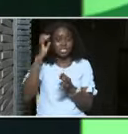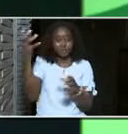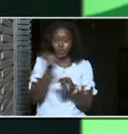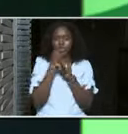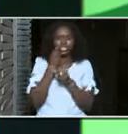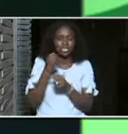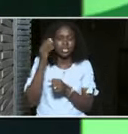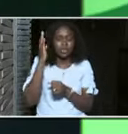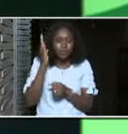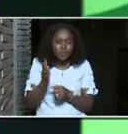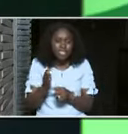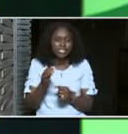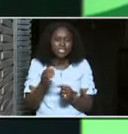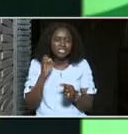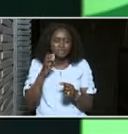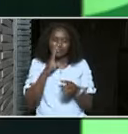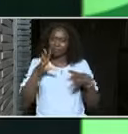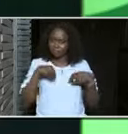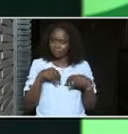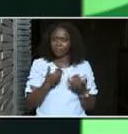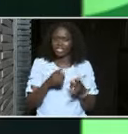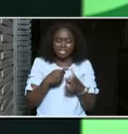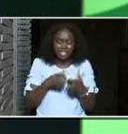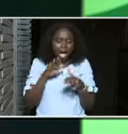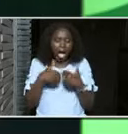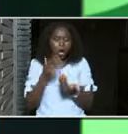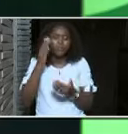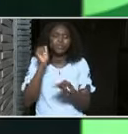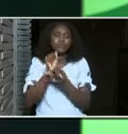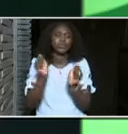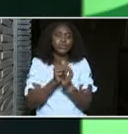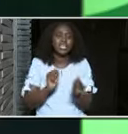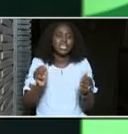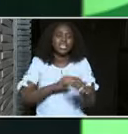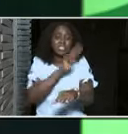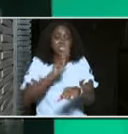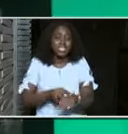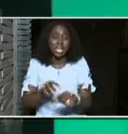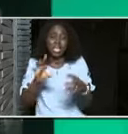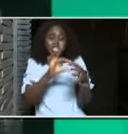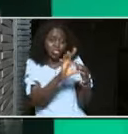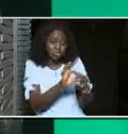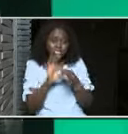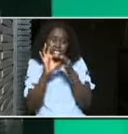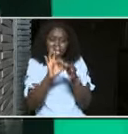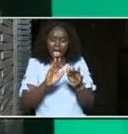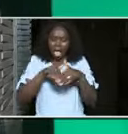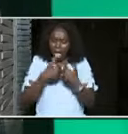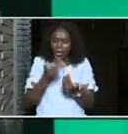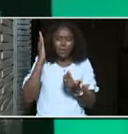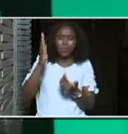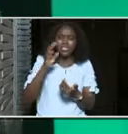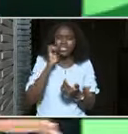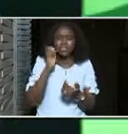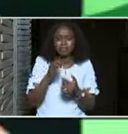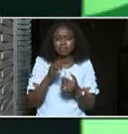subsumed? Then how is he going to talk about, deal with national unity? How is he going to make Nigerians, because